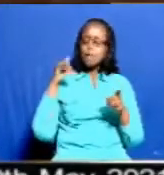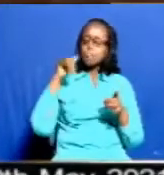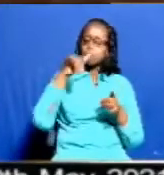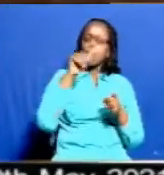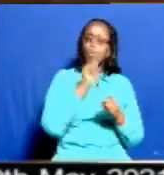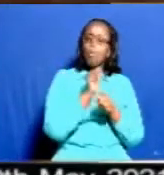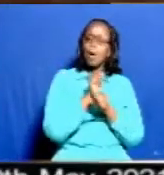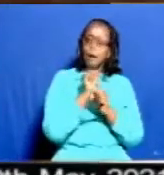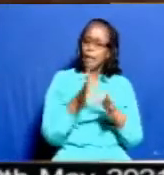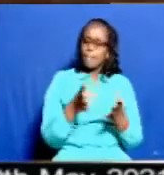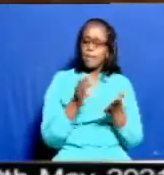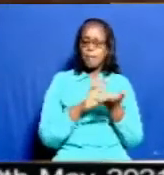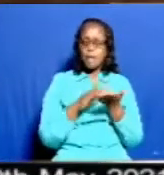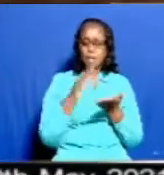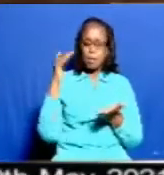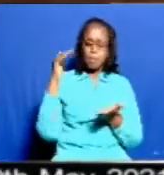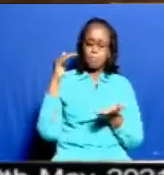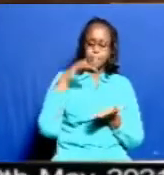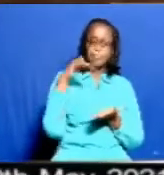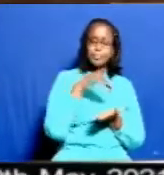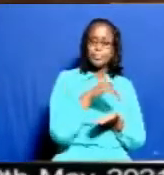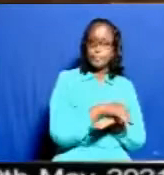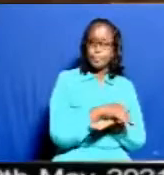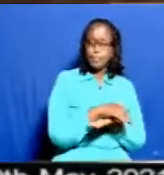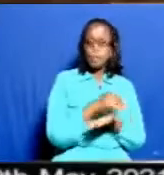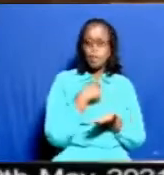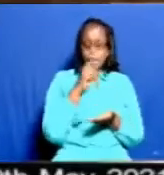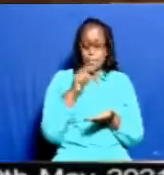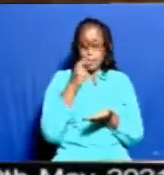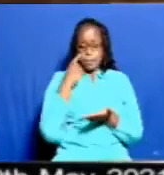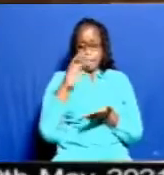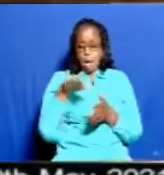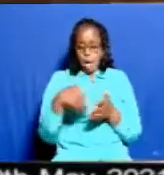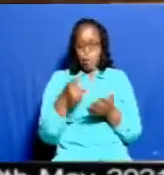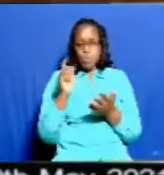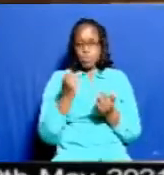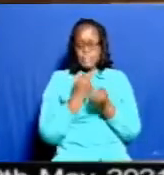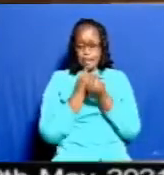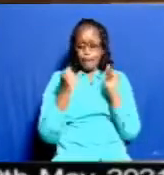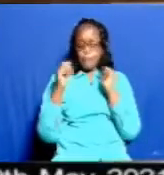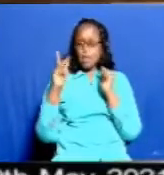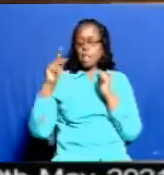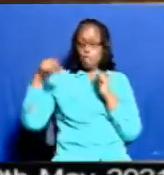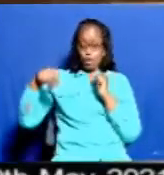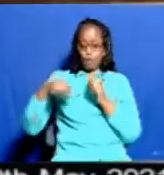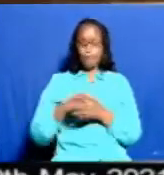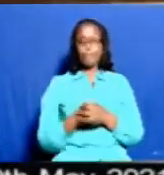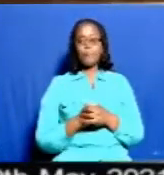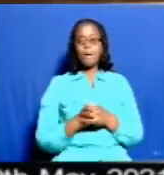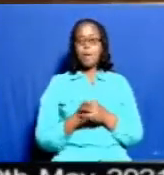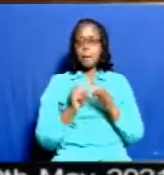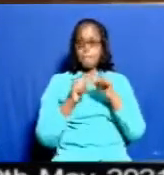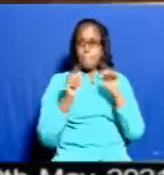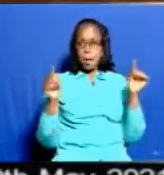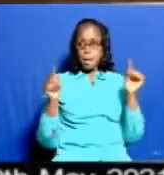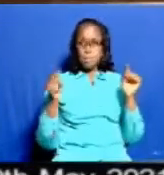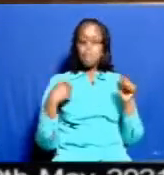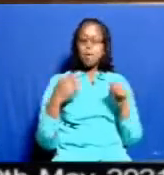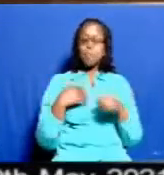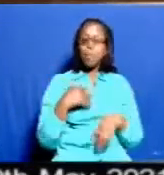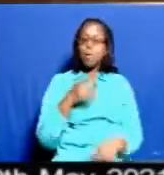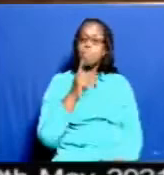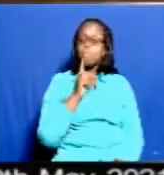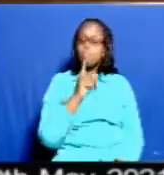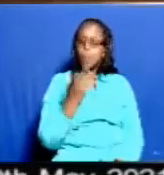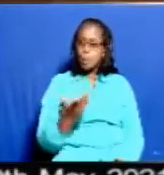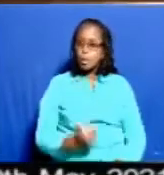position to secure at least our national airline and our pride. But also, Honorable Speaker, to mention that this must